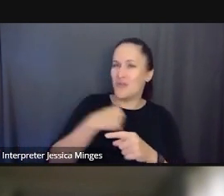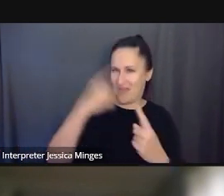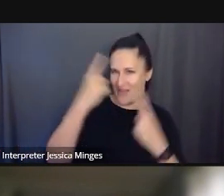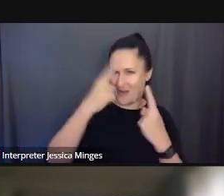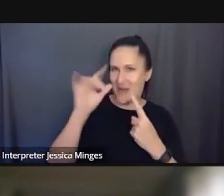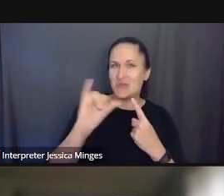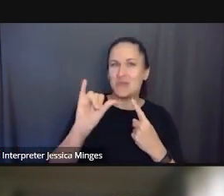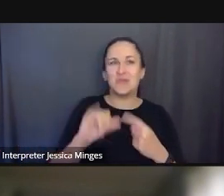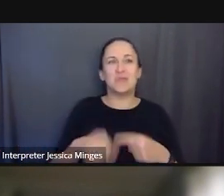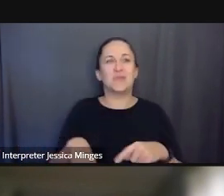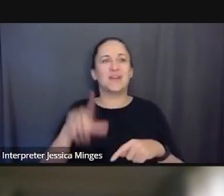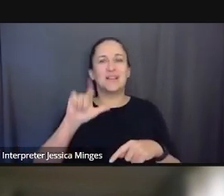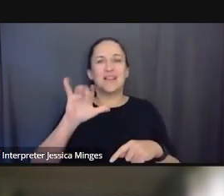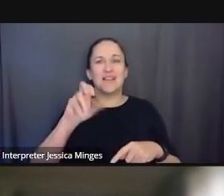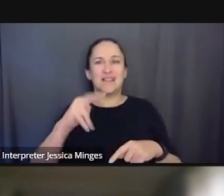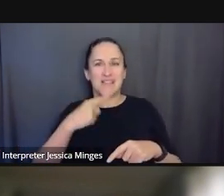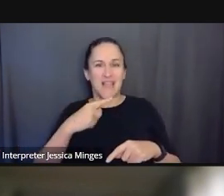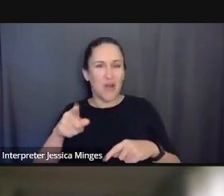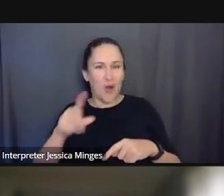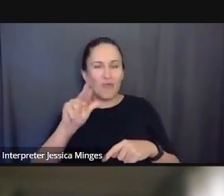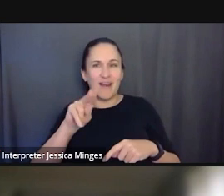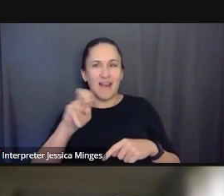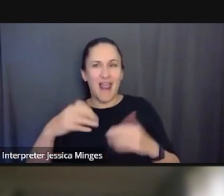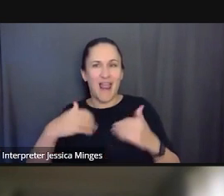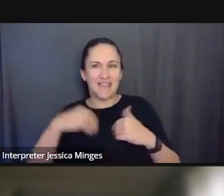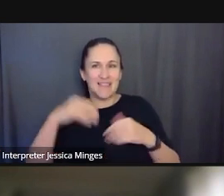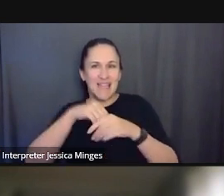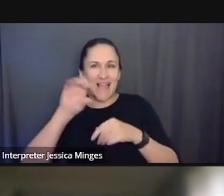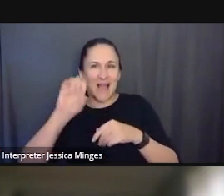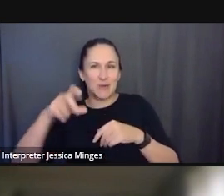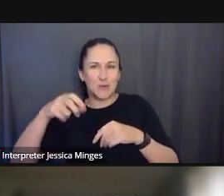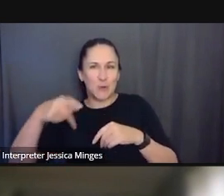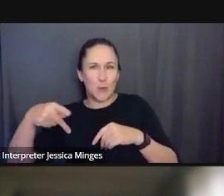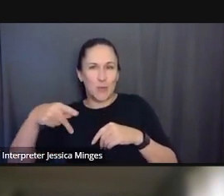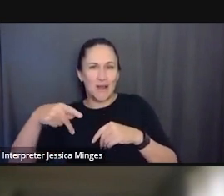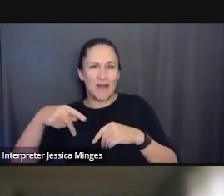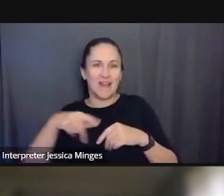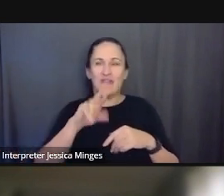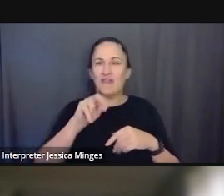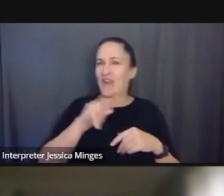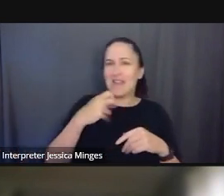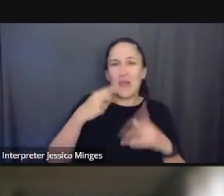Renee has all the inside scoop. No, I really don't.